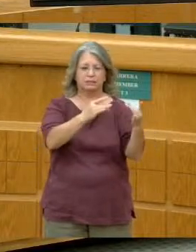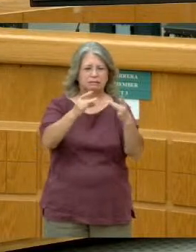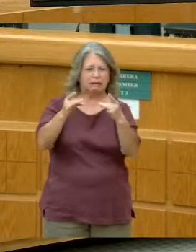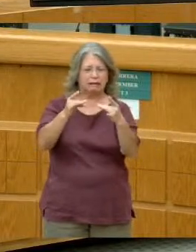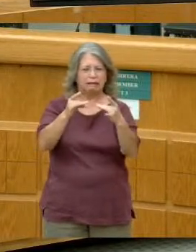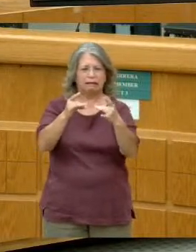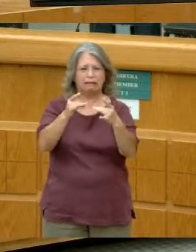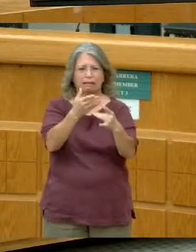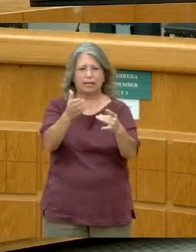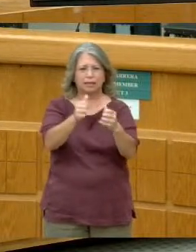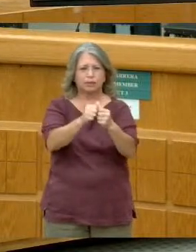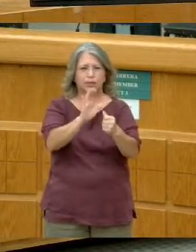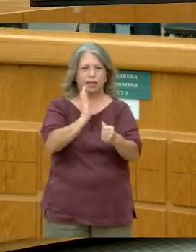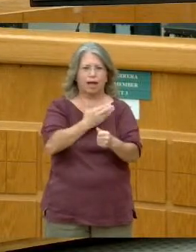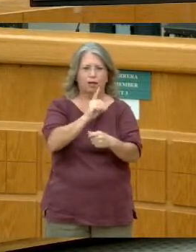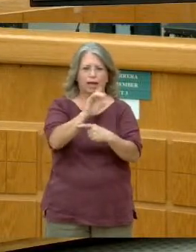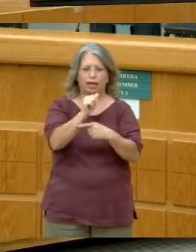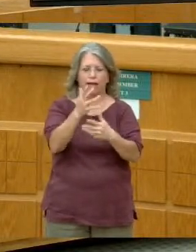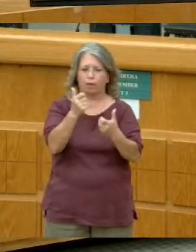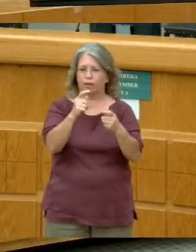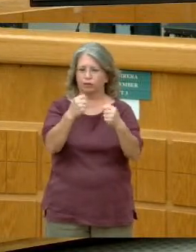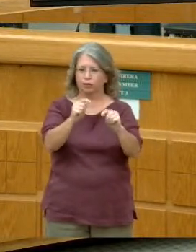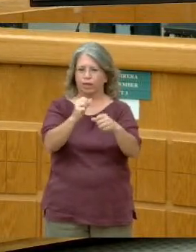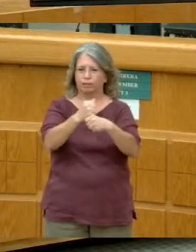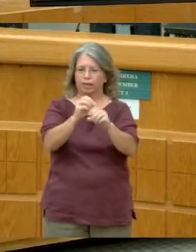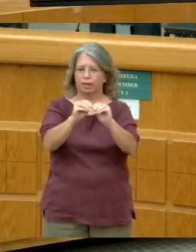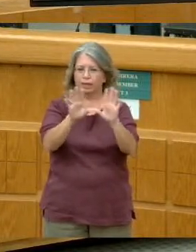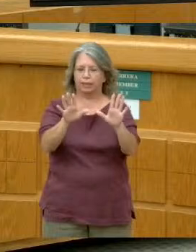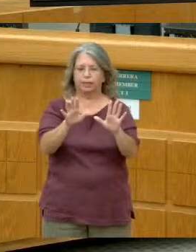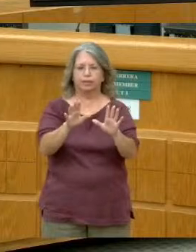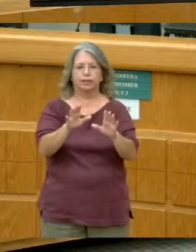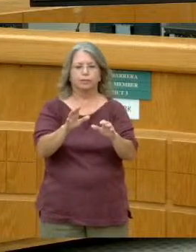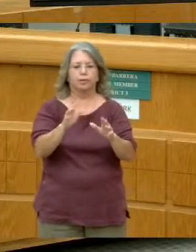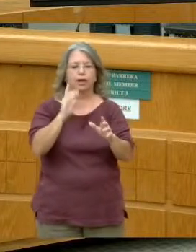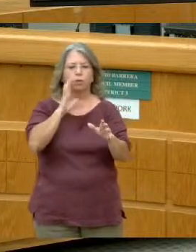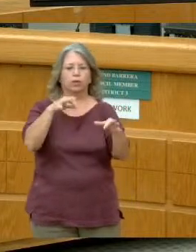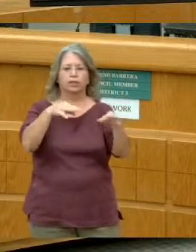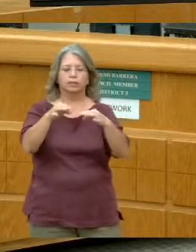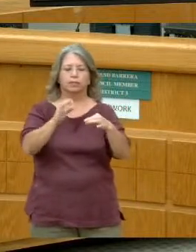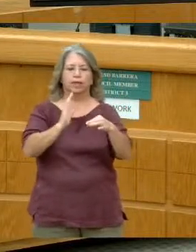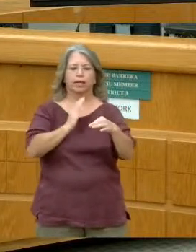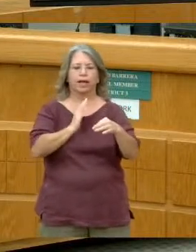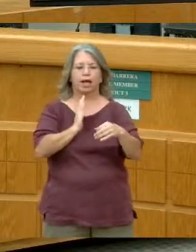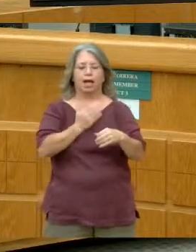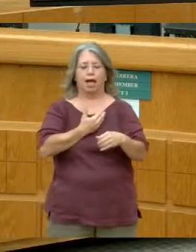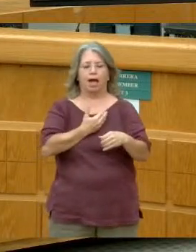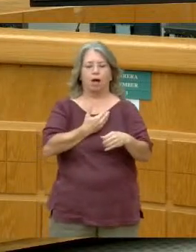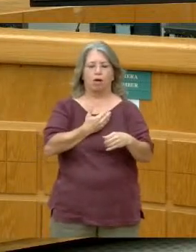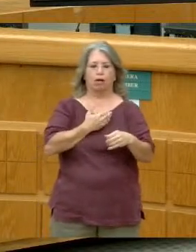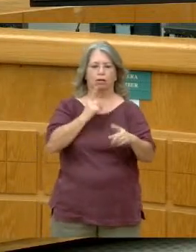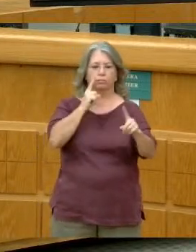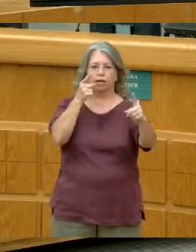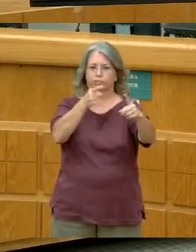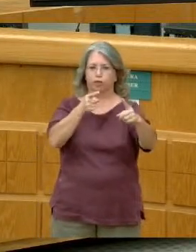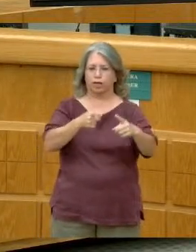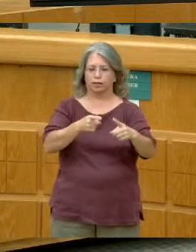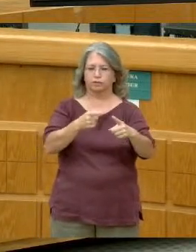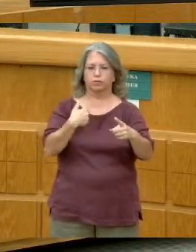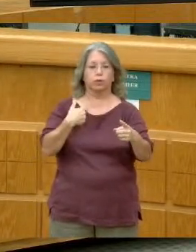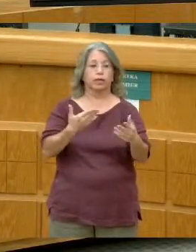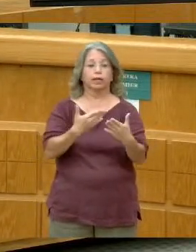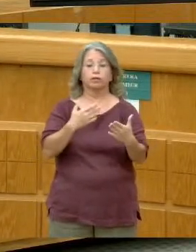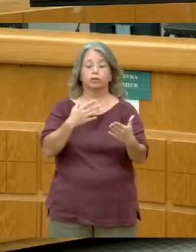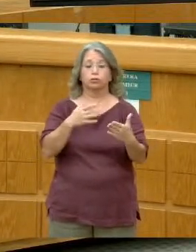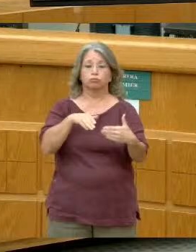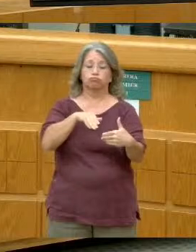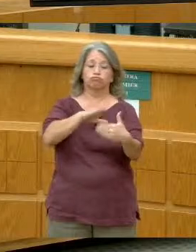everybody. But we'll start off with talking about our task force objectives. We're here to help to address your concerns and questions about